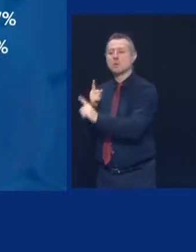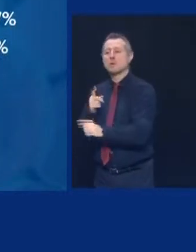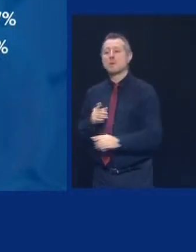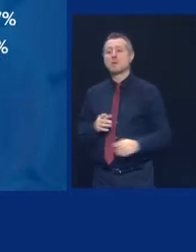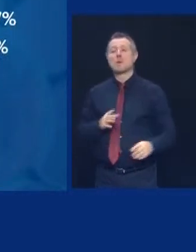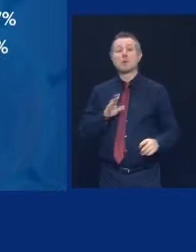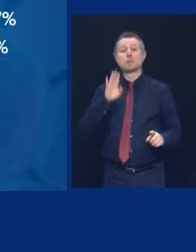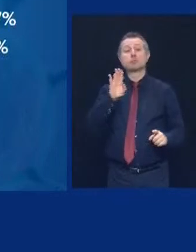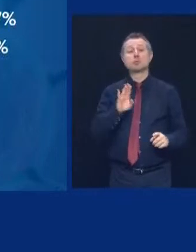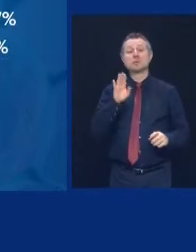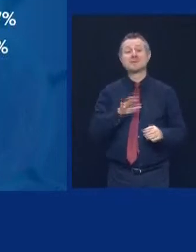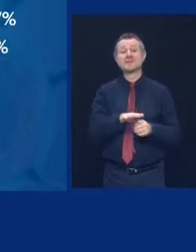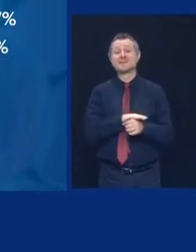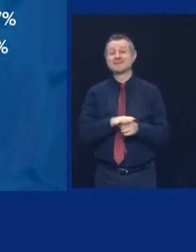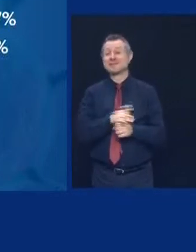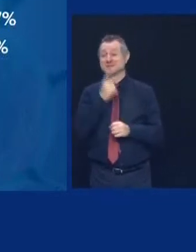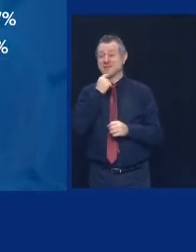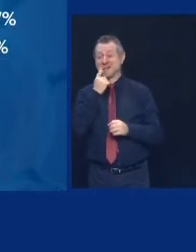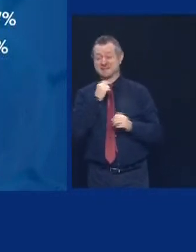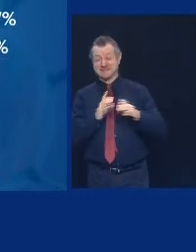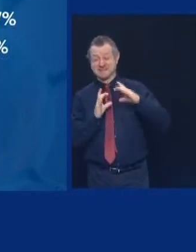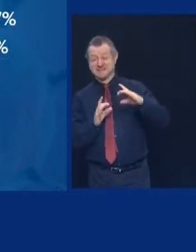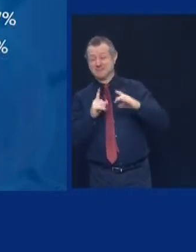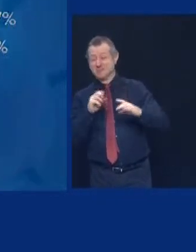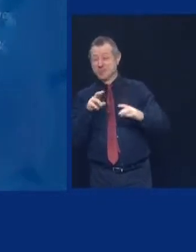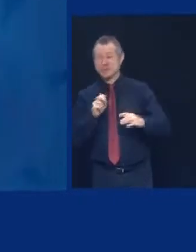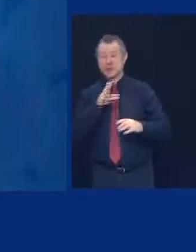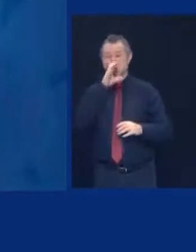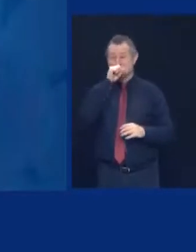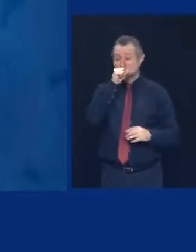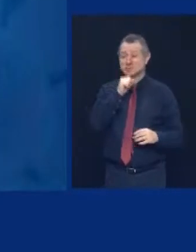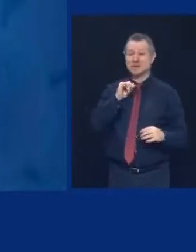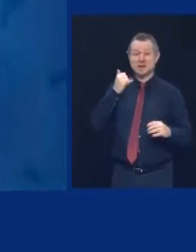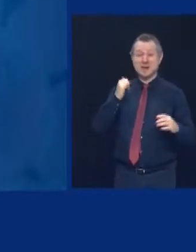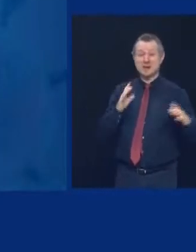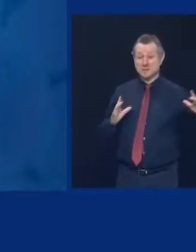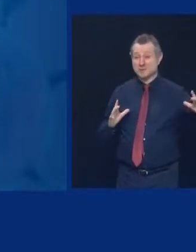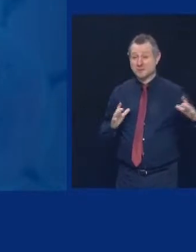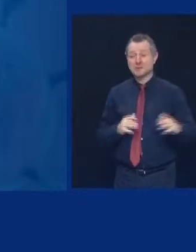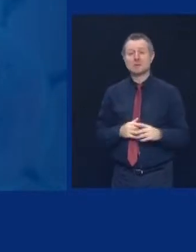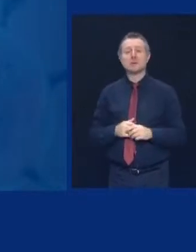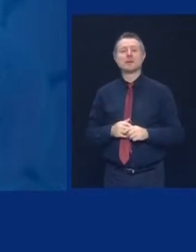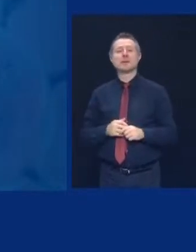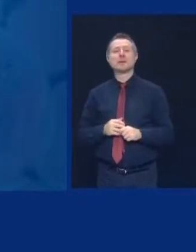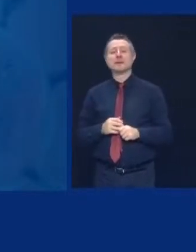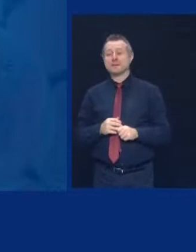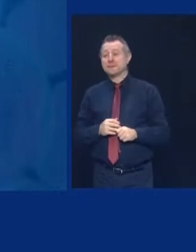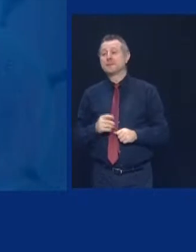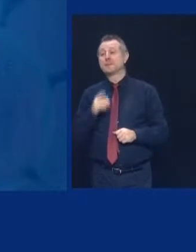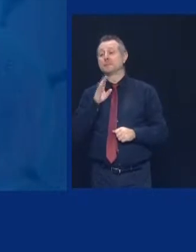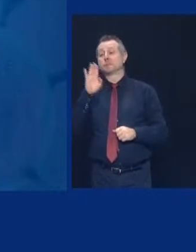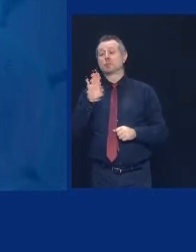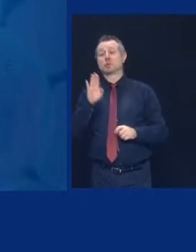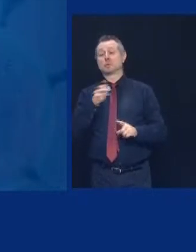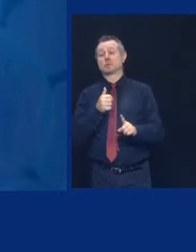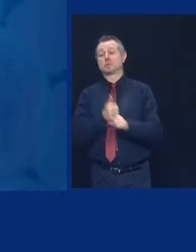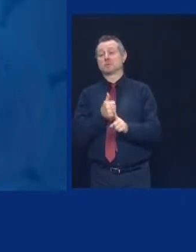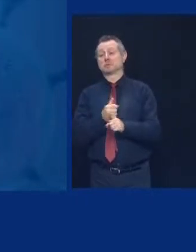had a red zone, an orange zone, and a yellow zone. Brooklyn, the red